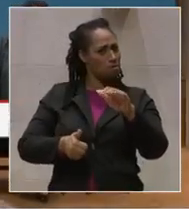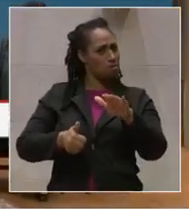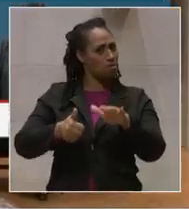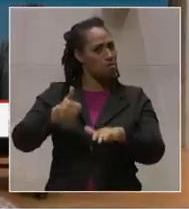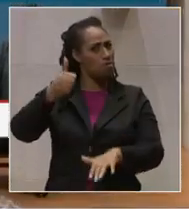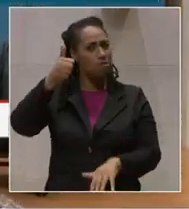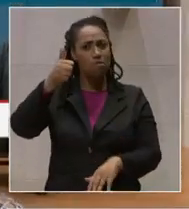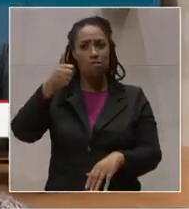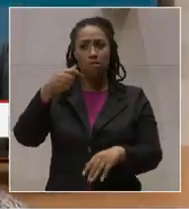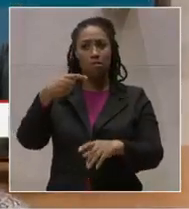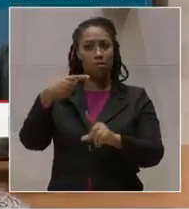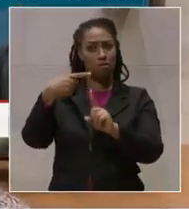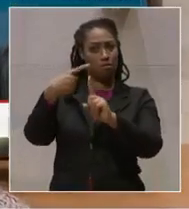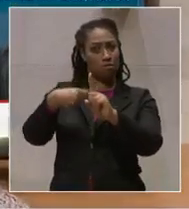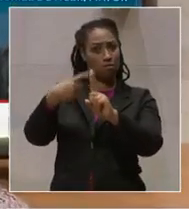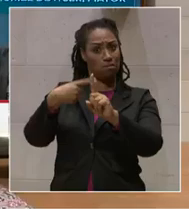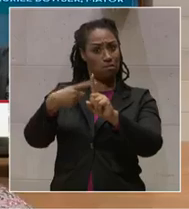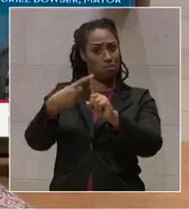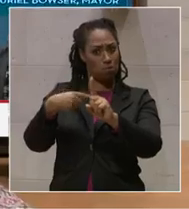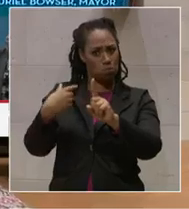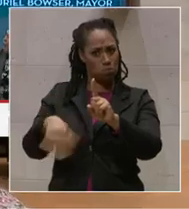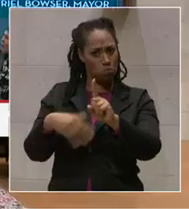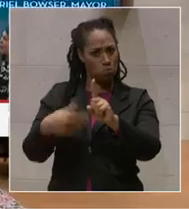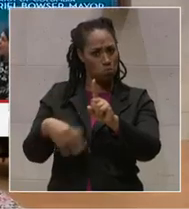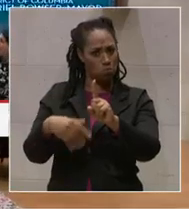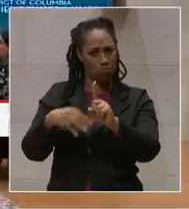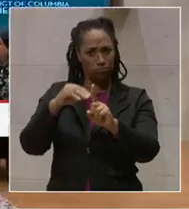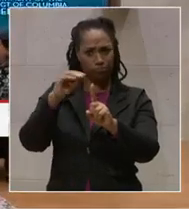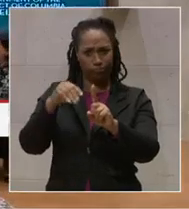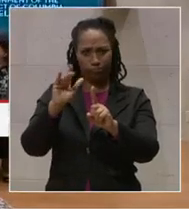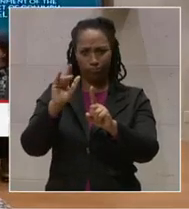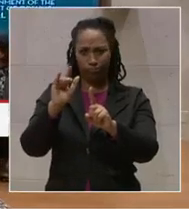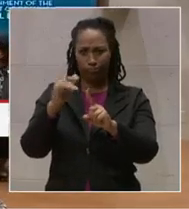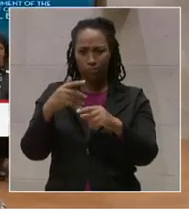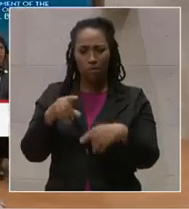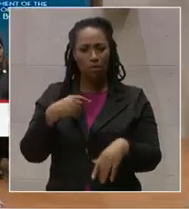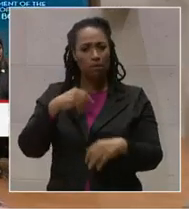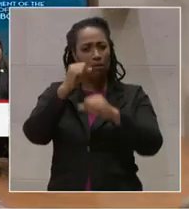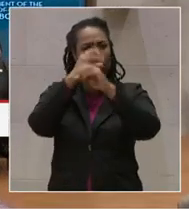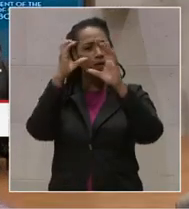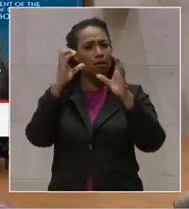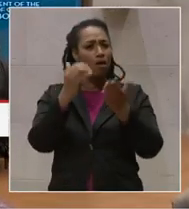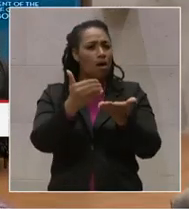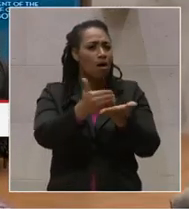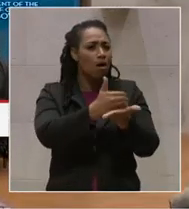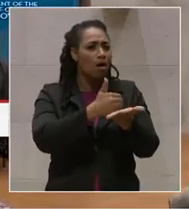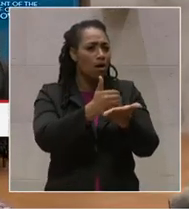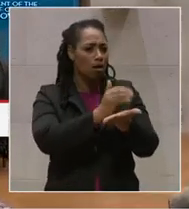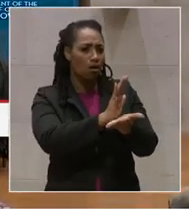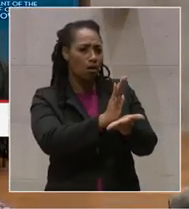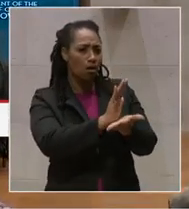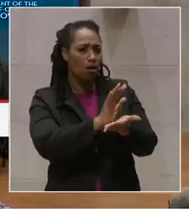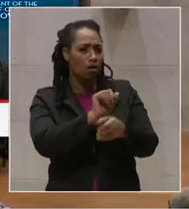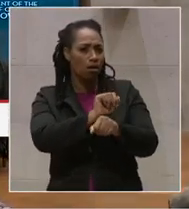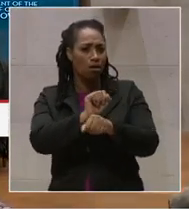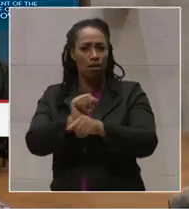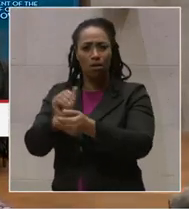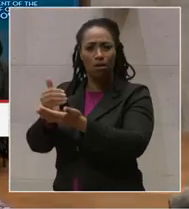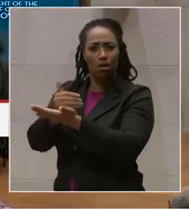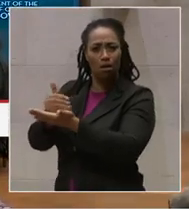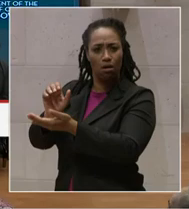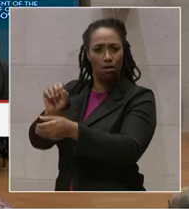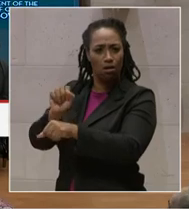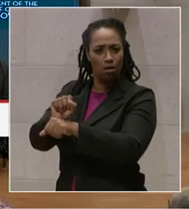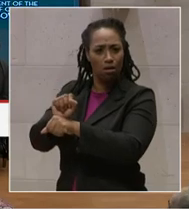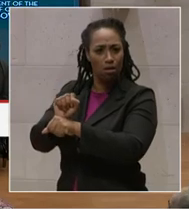generate to be able to sustain and pay for that? And then even our home price is high, $650,000 medium home